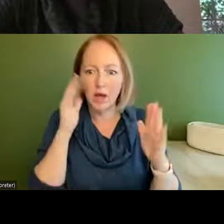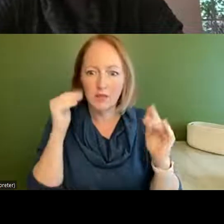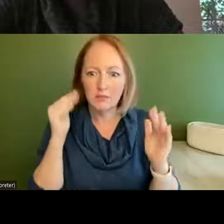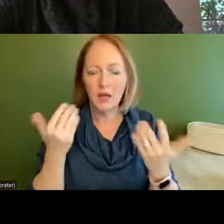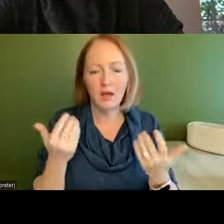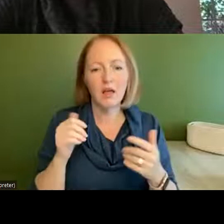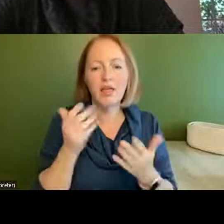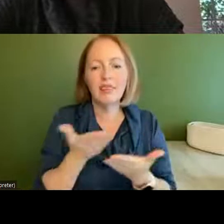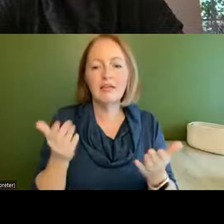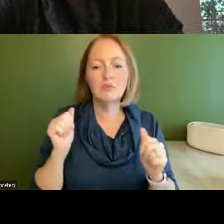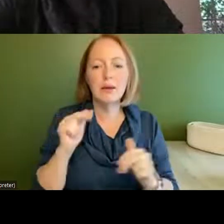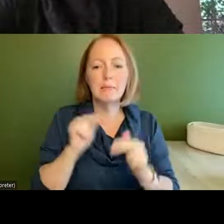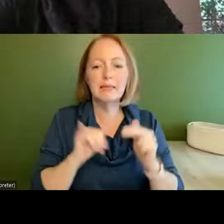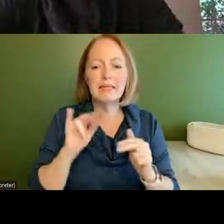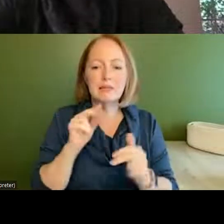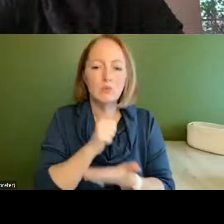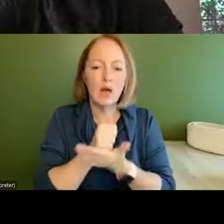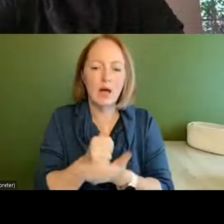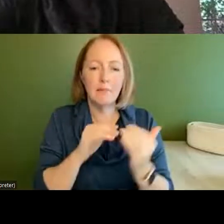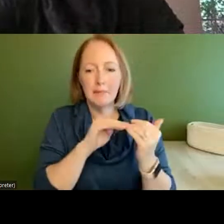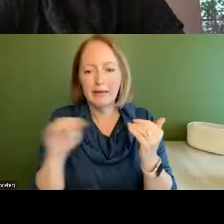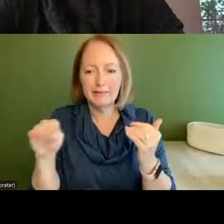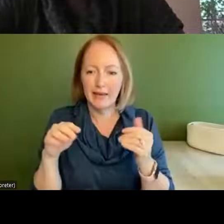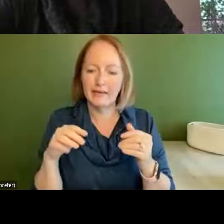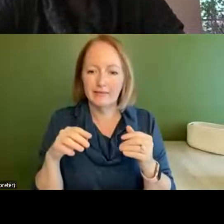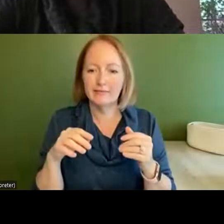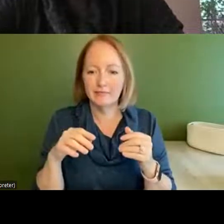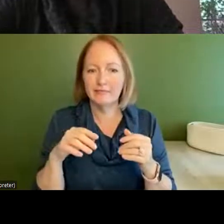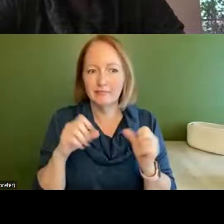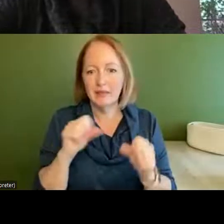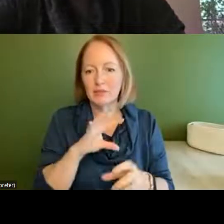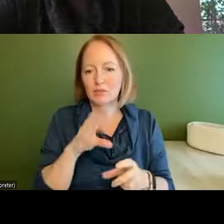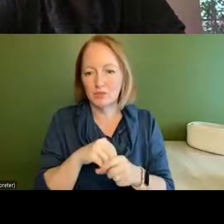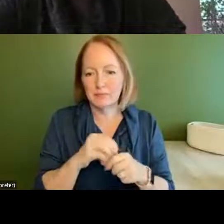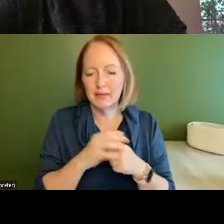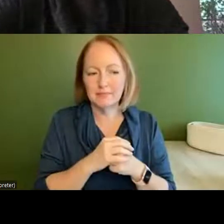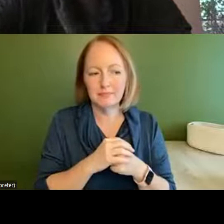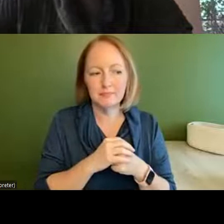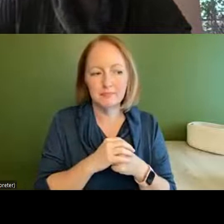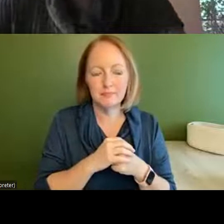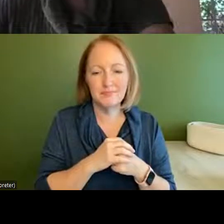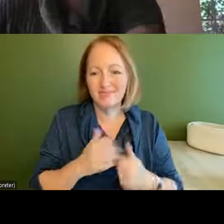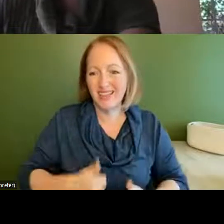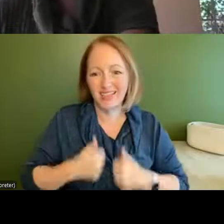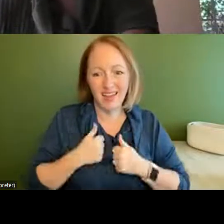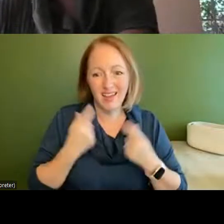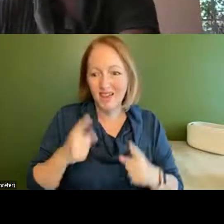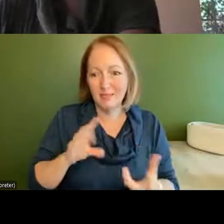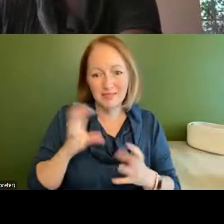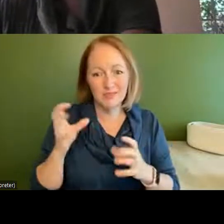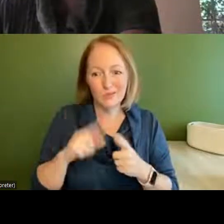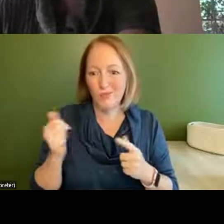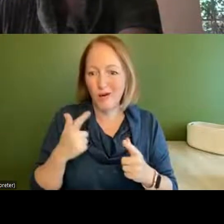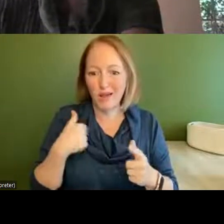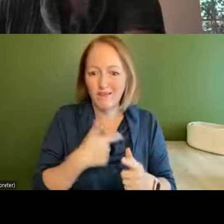are there things that you can build in to help that maintain that person's ability to participate? Because life happens to all of us,